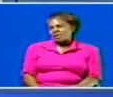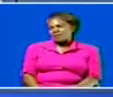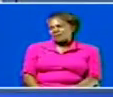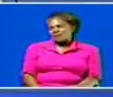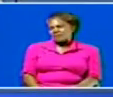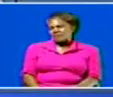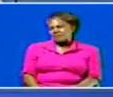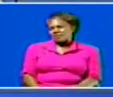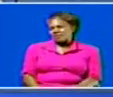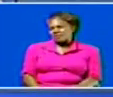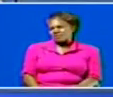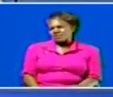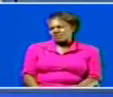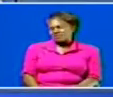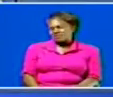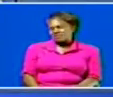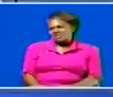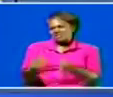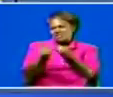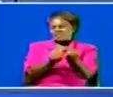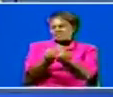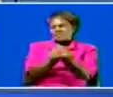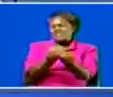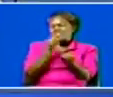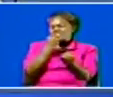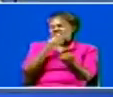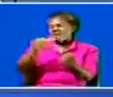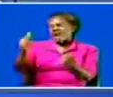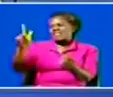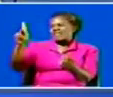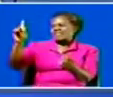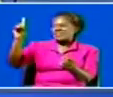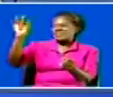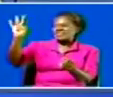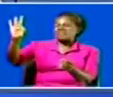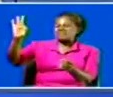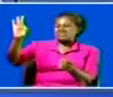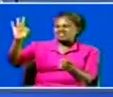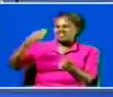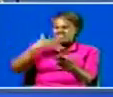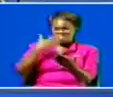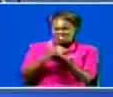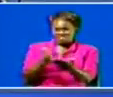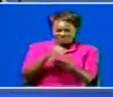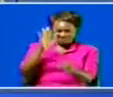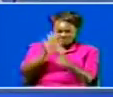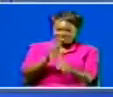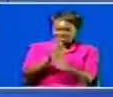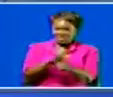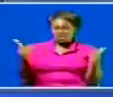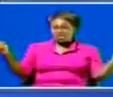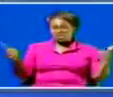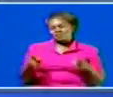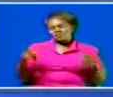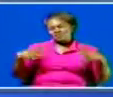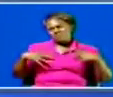Tutaleta KDF zingine. Sato tunakula KDF zingine. 28. Sawa mami. Aya, poa. Thank you so much, Bonoko. So we'll take a break as we